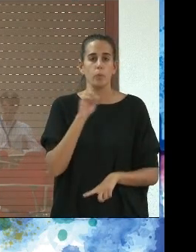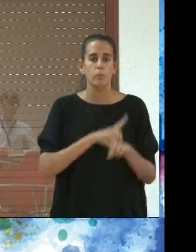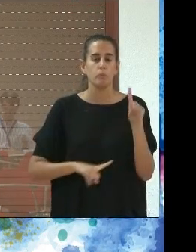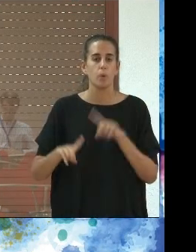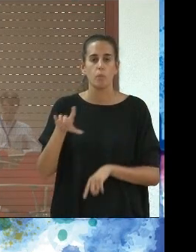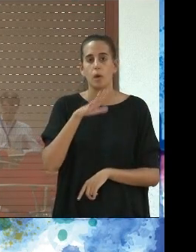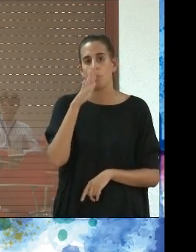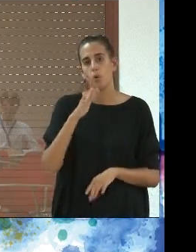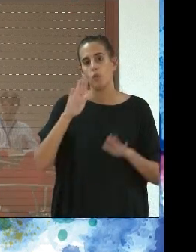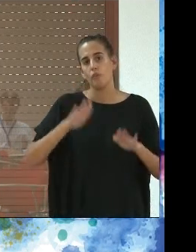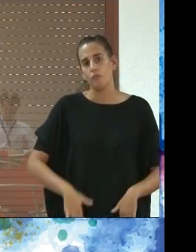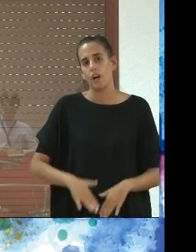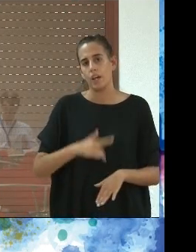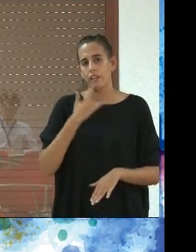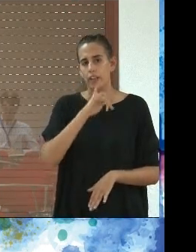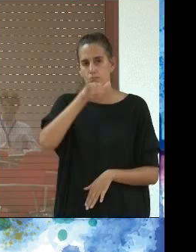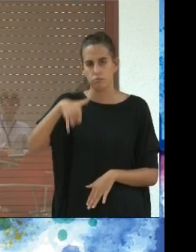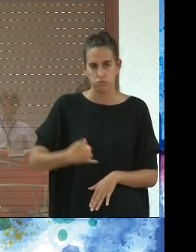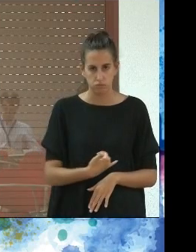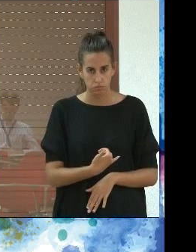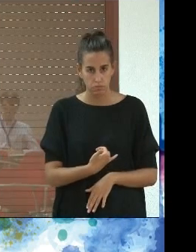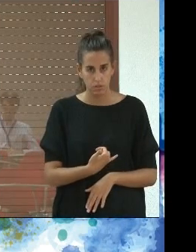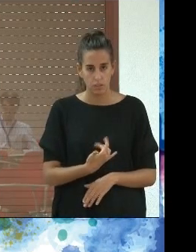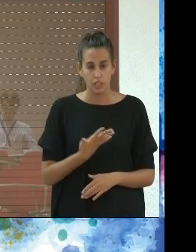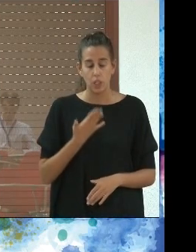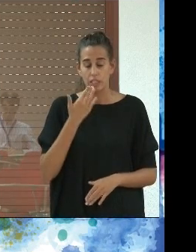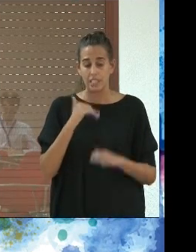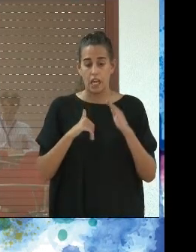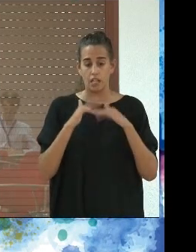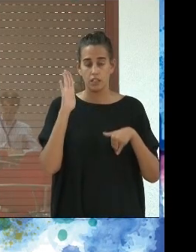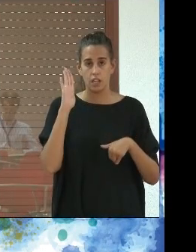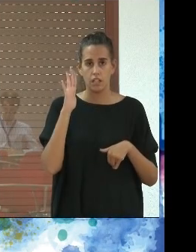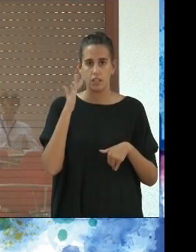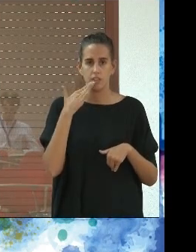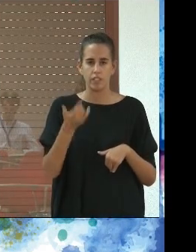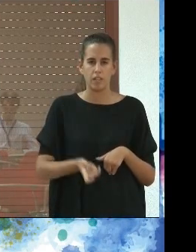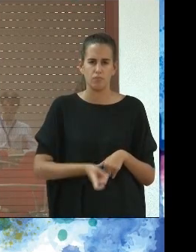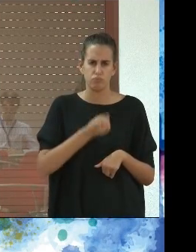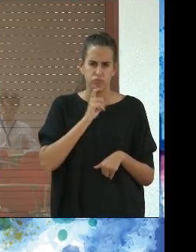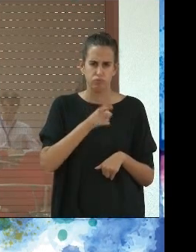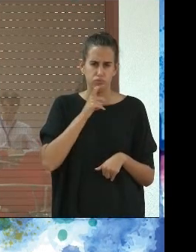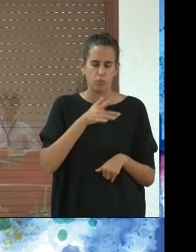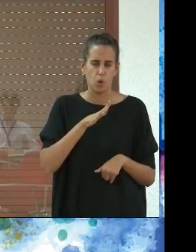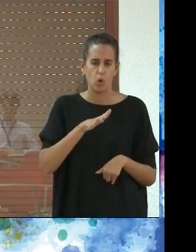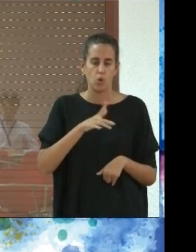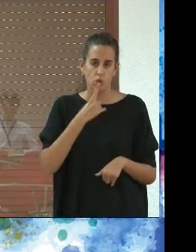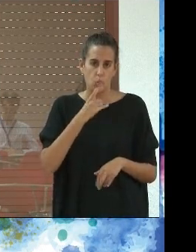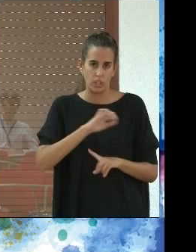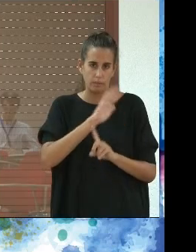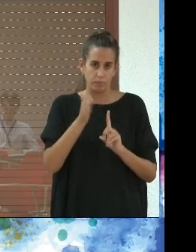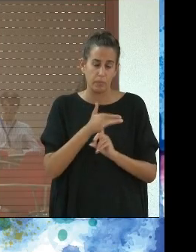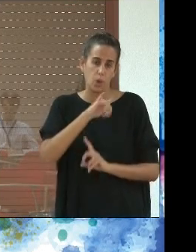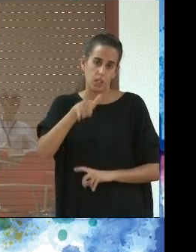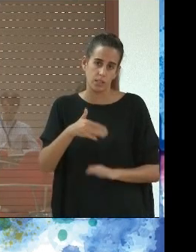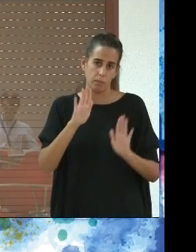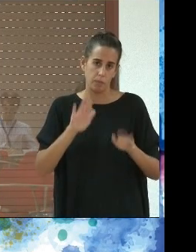especially if they are low frequency, although there is a problem with this, because if they are low frequency, they generate a lot of